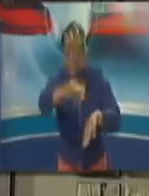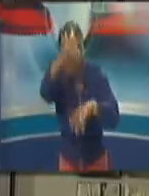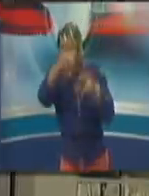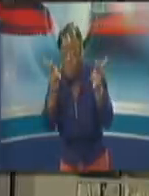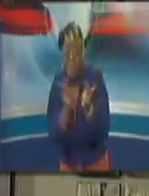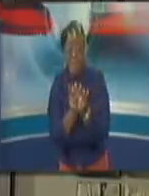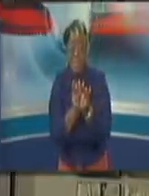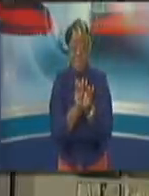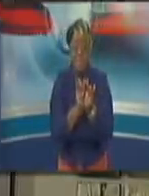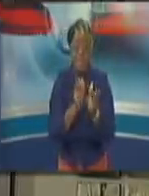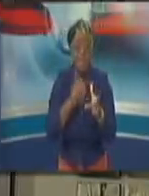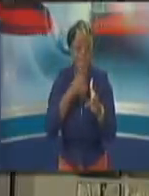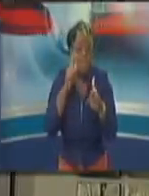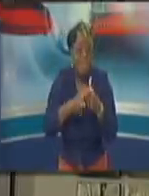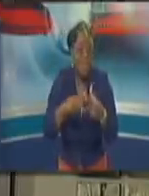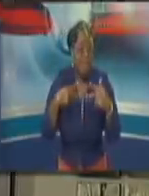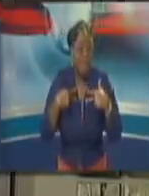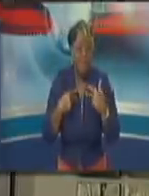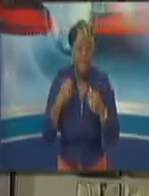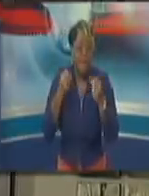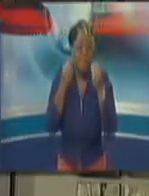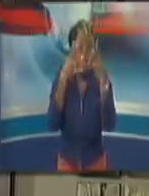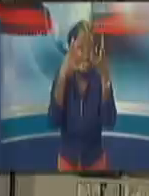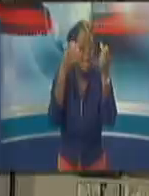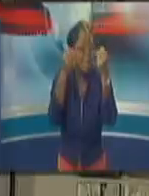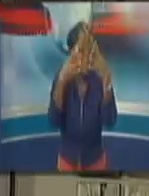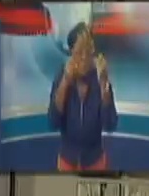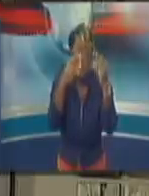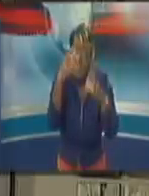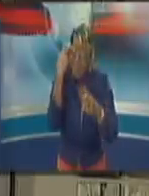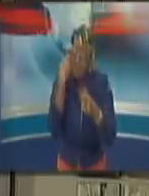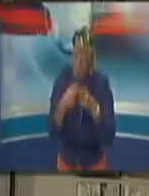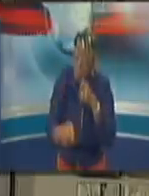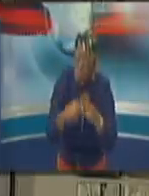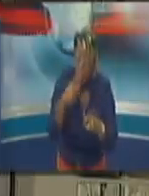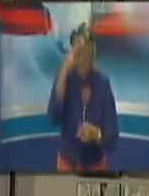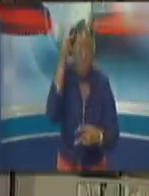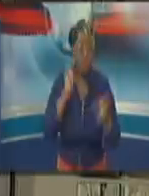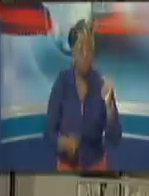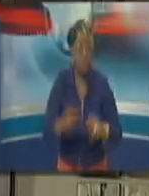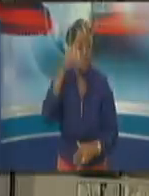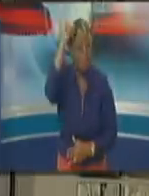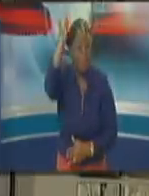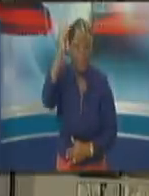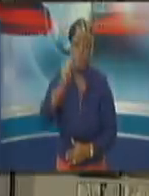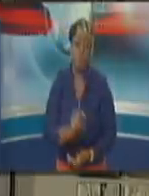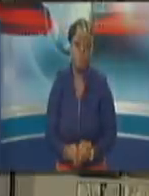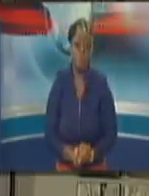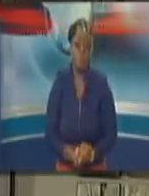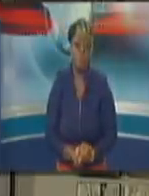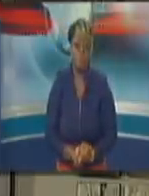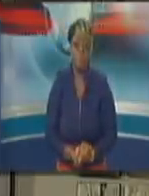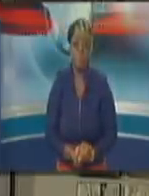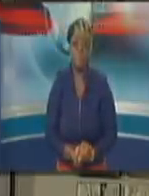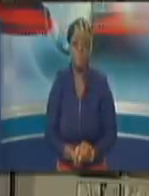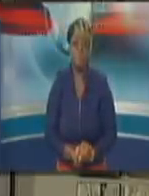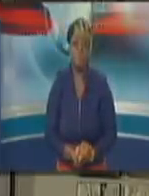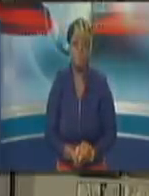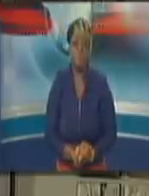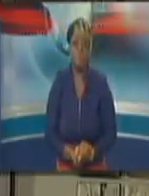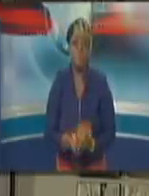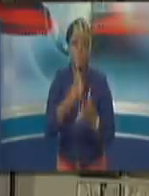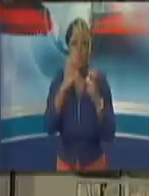would have been an unmitigated disaster for Trinidad and Tobago. I just want to make the point that